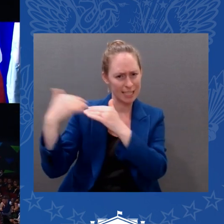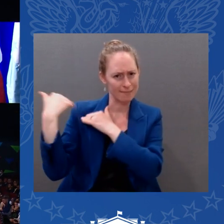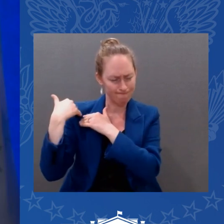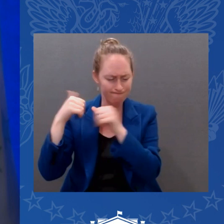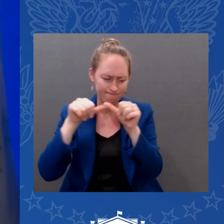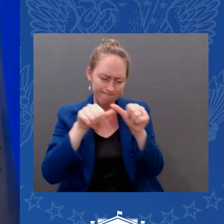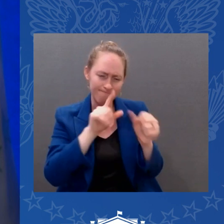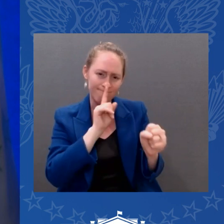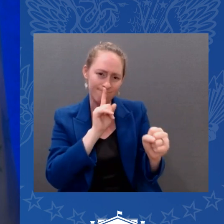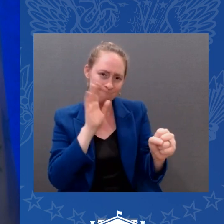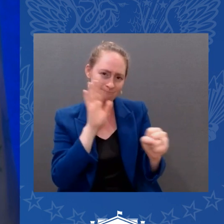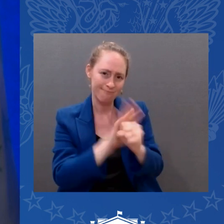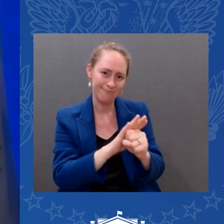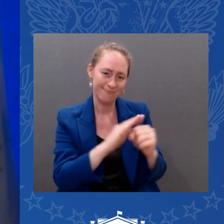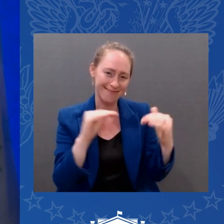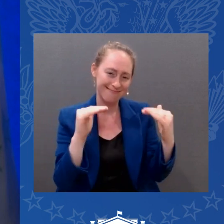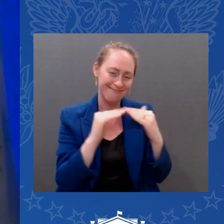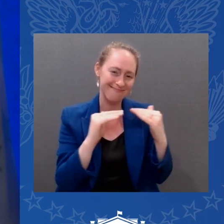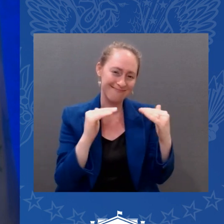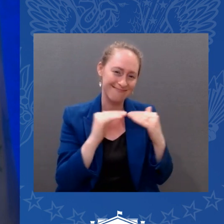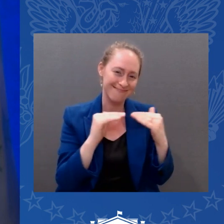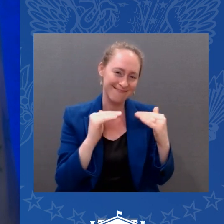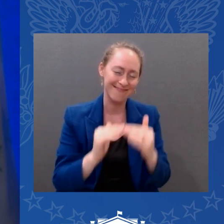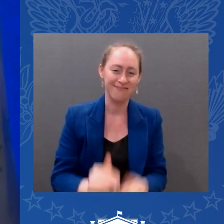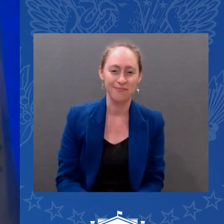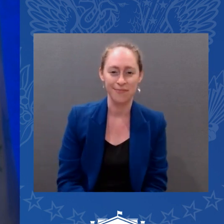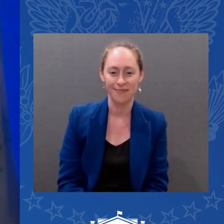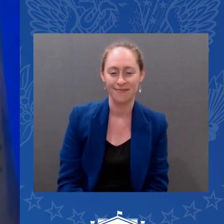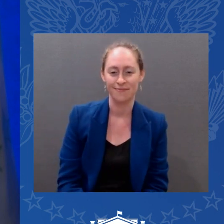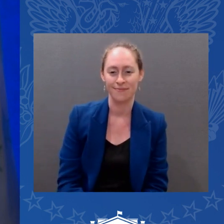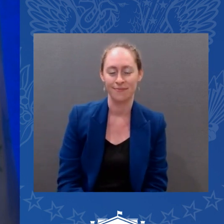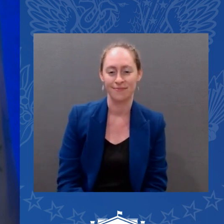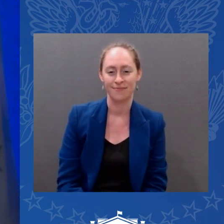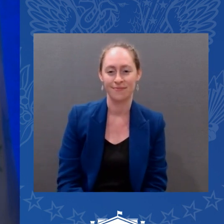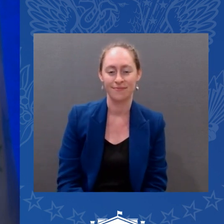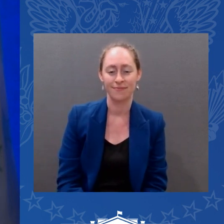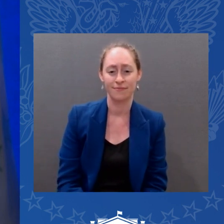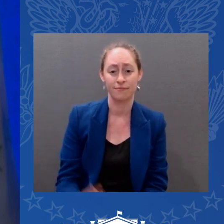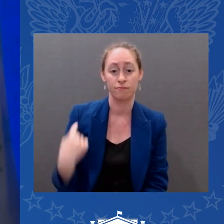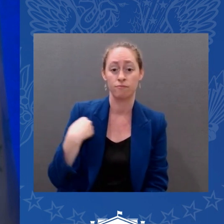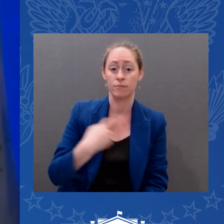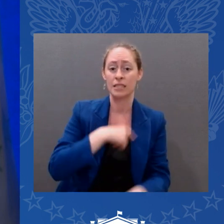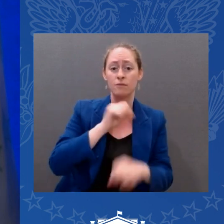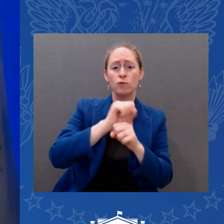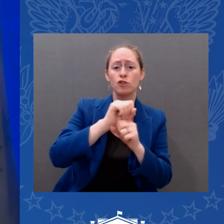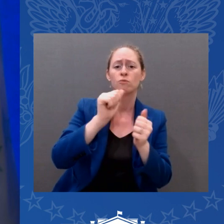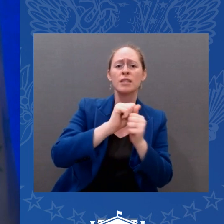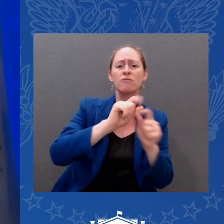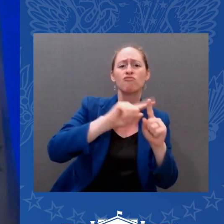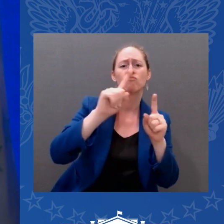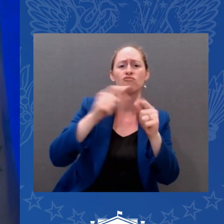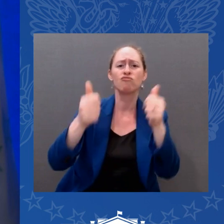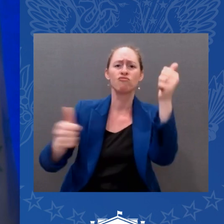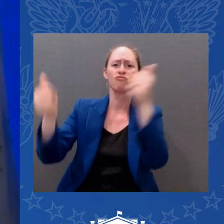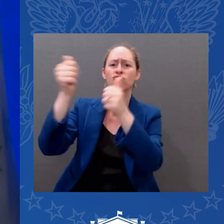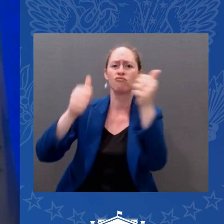We work with all stakeholders to ensure women and girls' development, empowerment, and leadership.